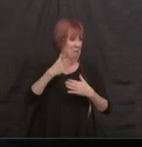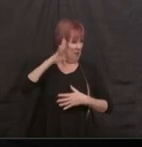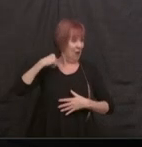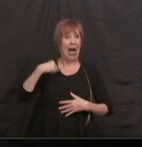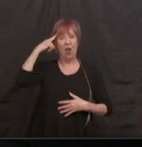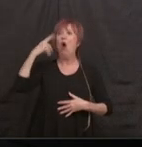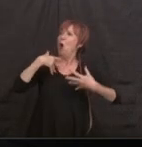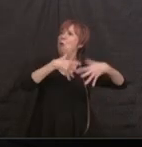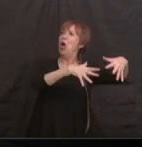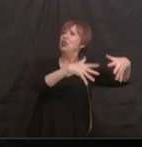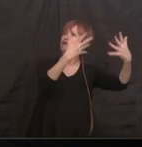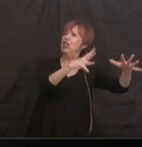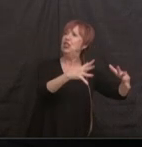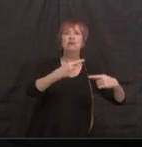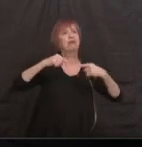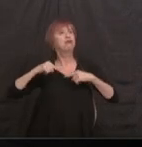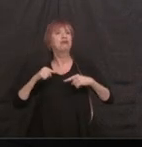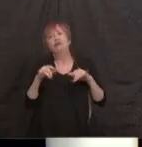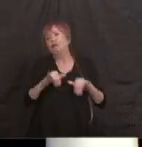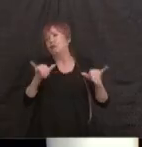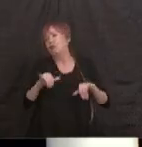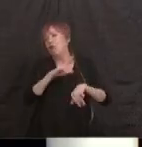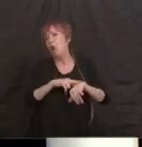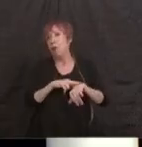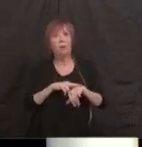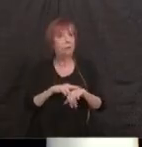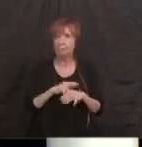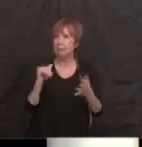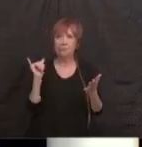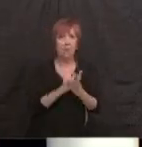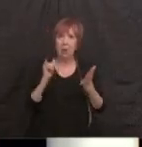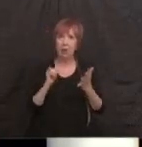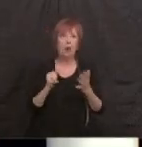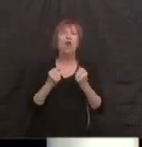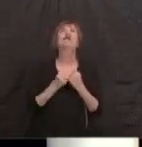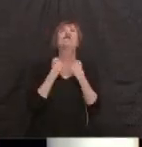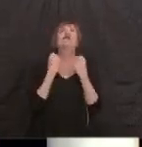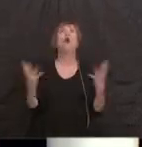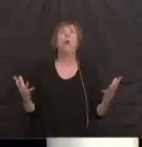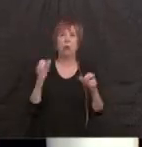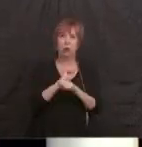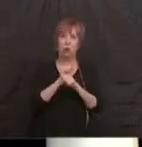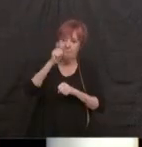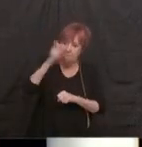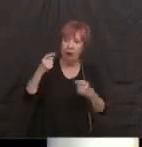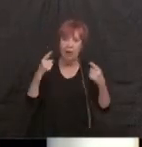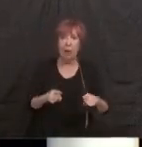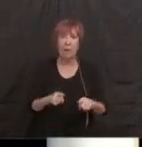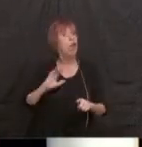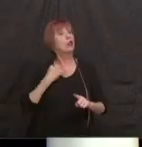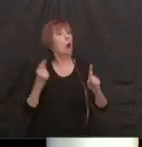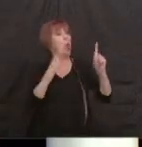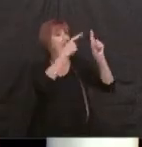That's not possible, because there's so much more work to be done. And so our mission has changed in terms